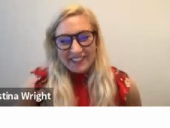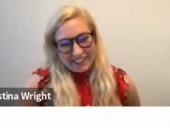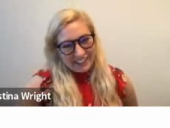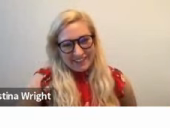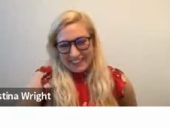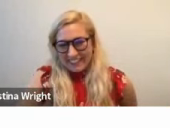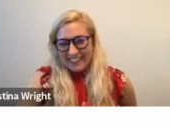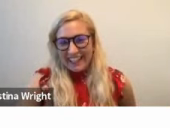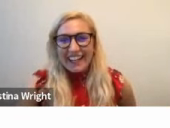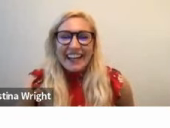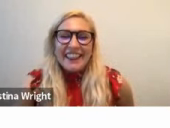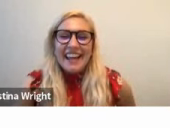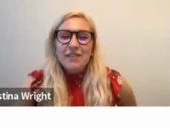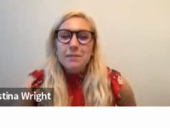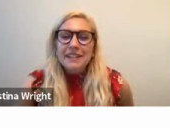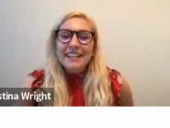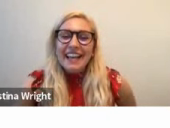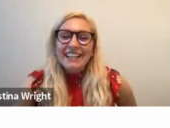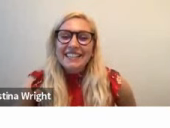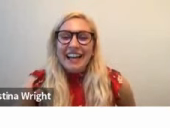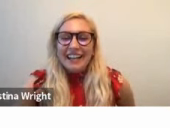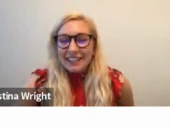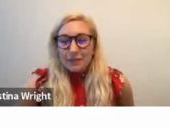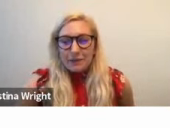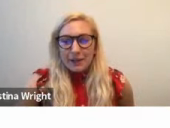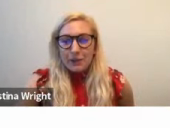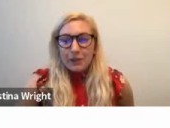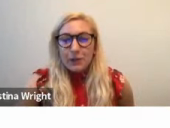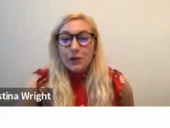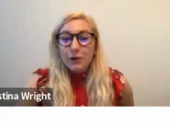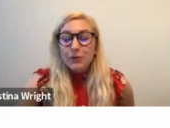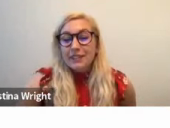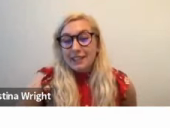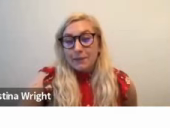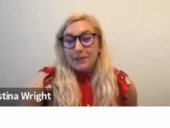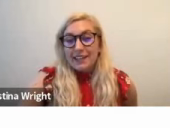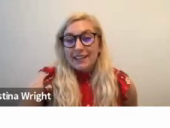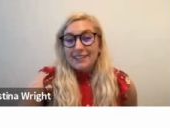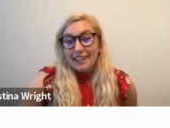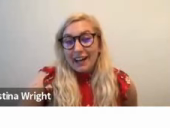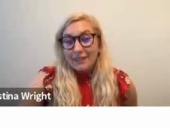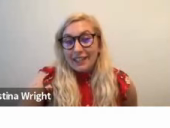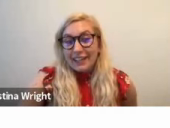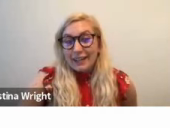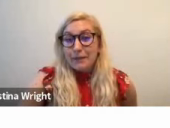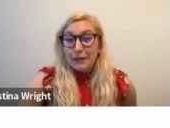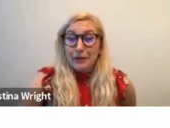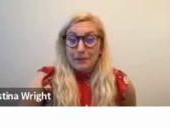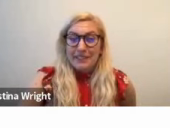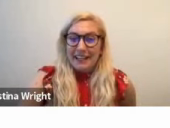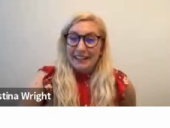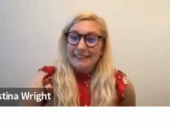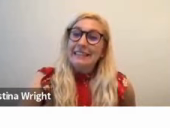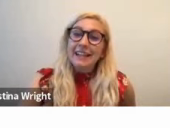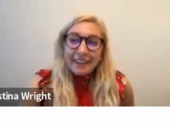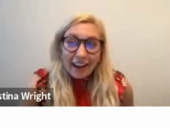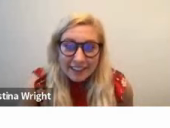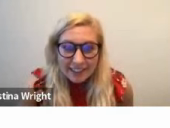and Yvonne West, I'm not sure how to pronounce that. They have a book and an excellent website where you can go through examples and see how data can be